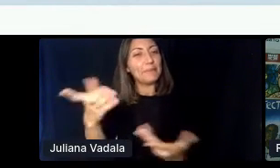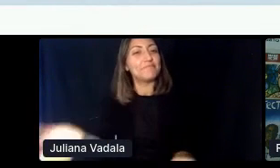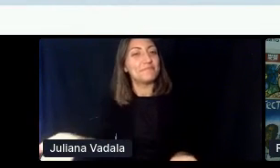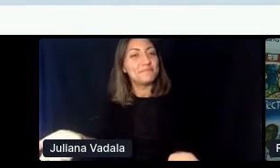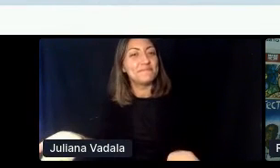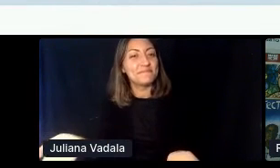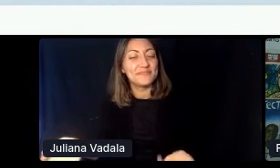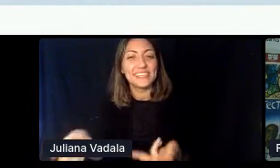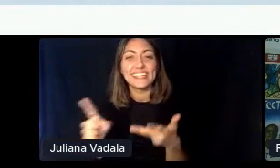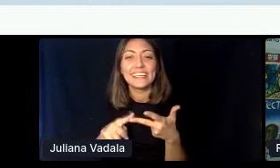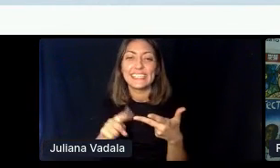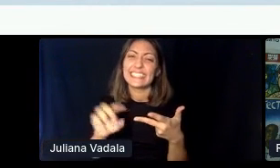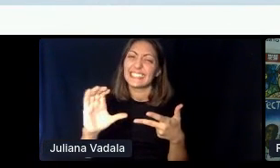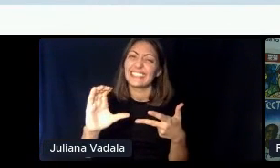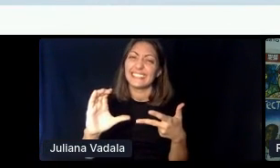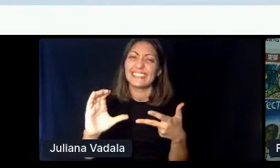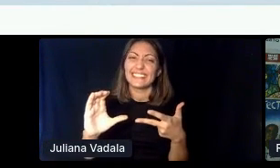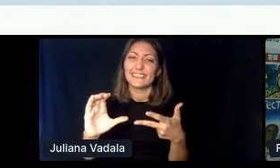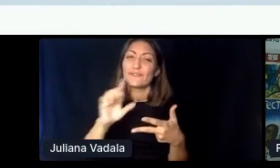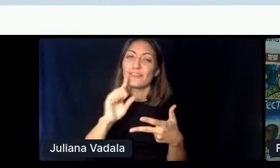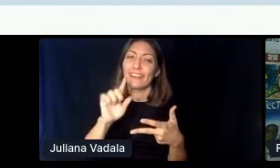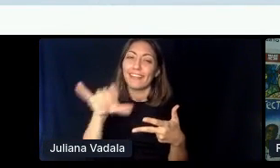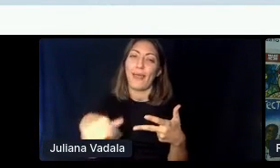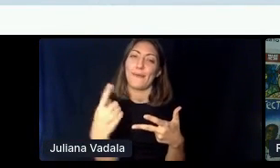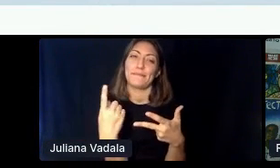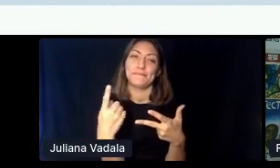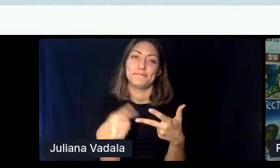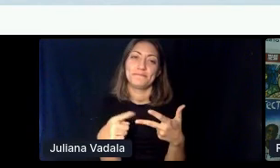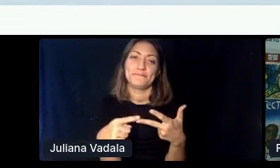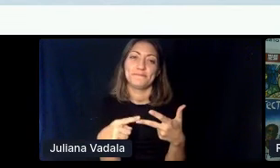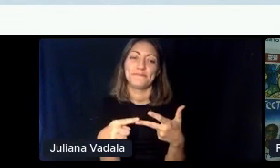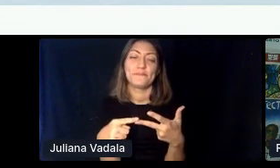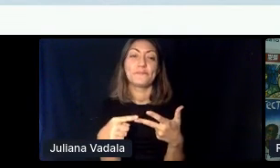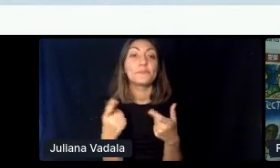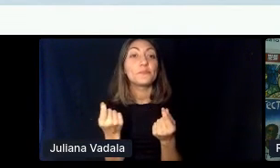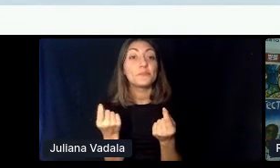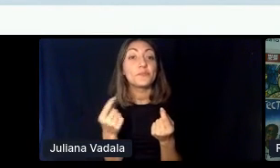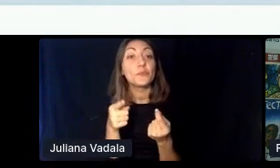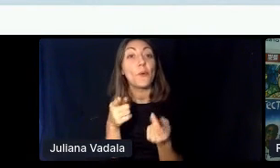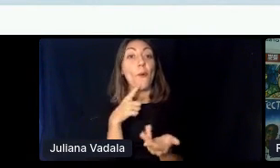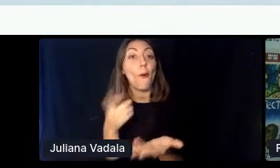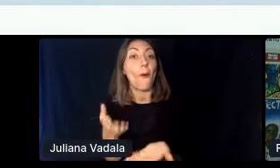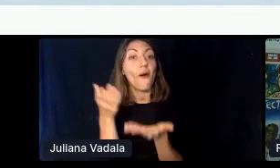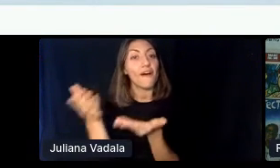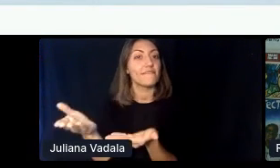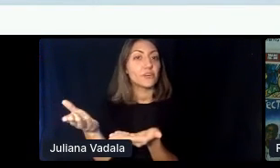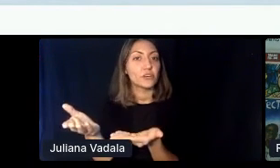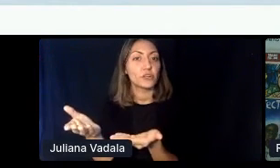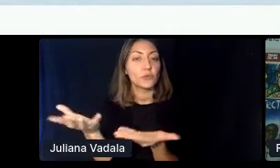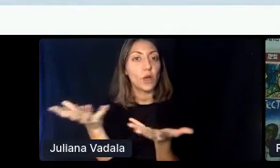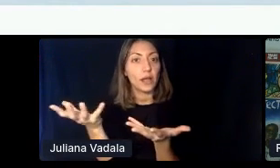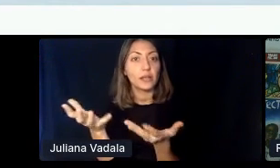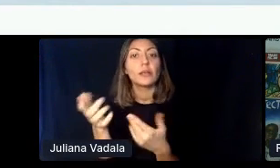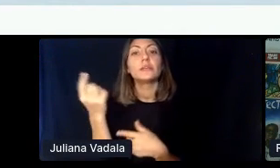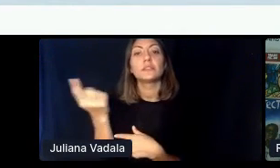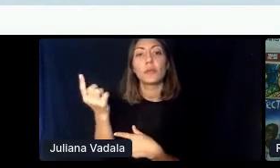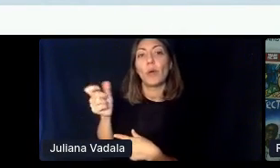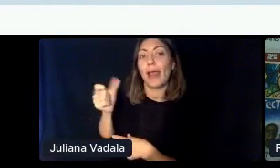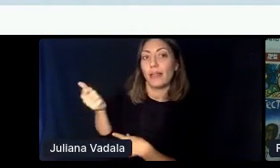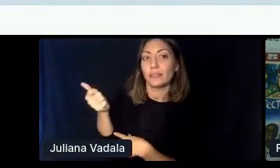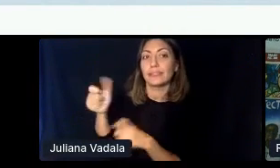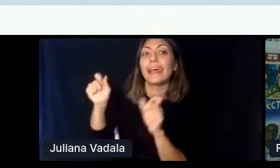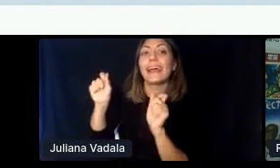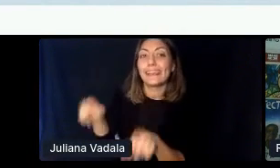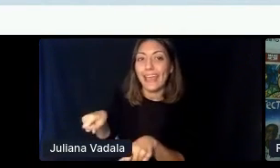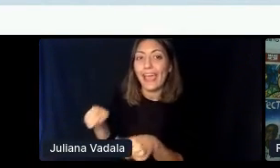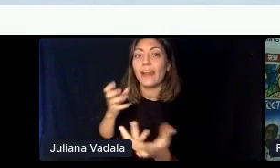with. By making an offer to find someone who can better accommodate them. I want to make a note about